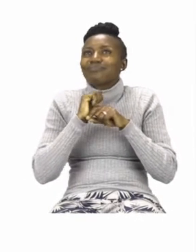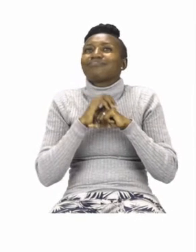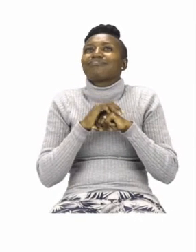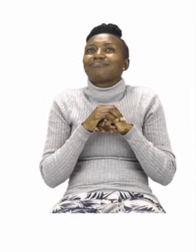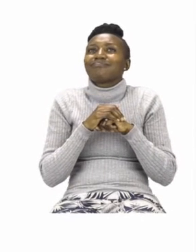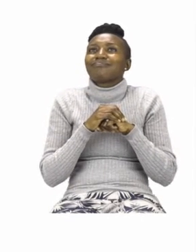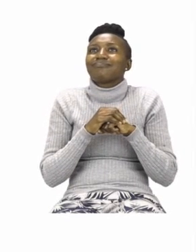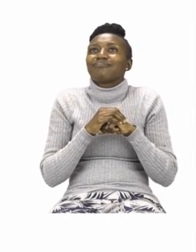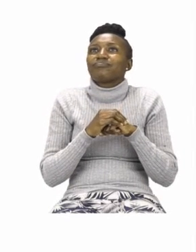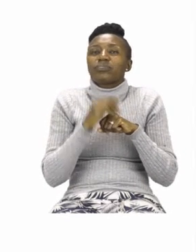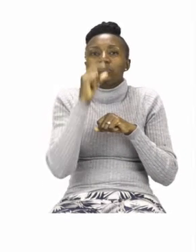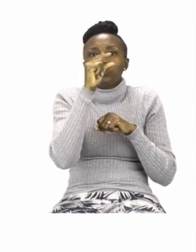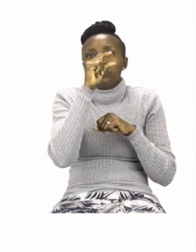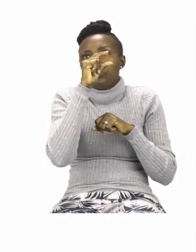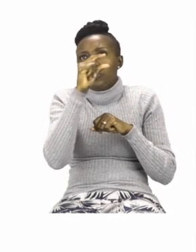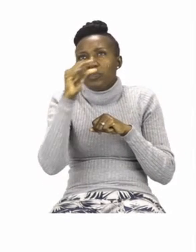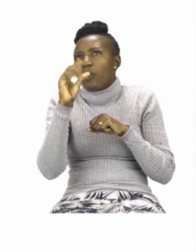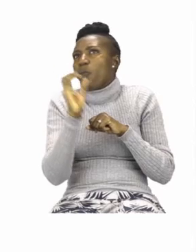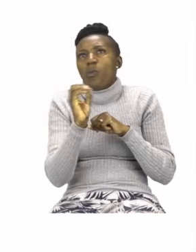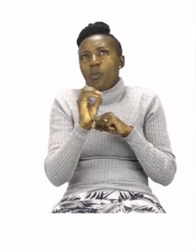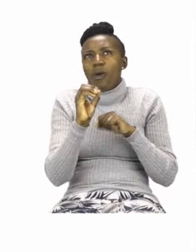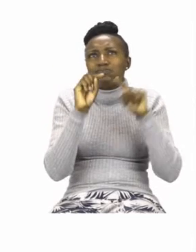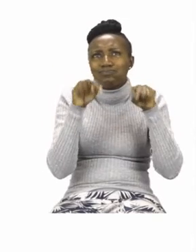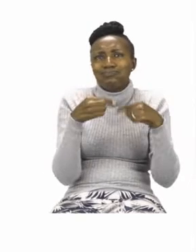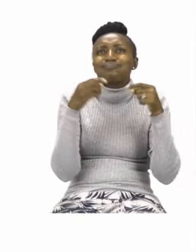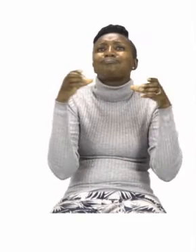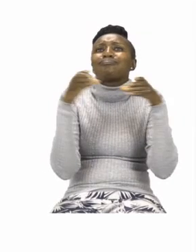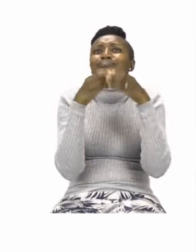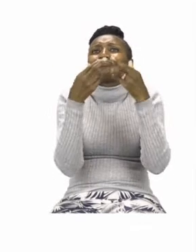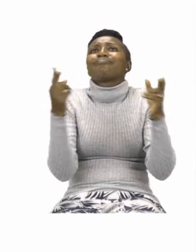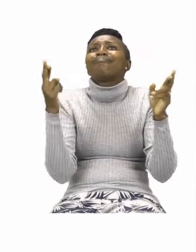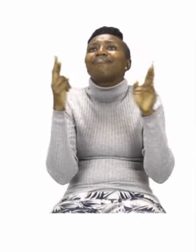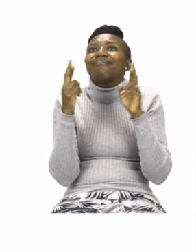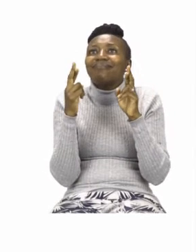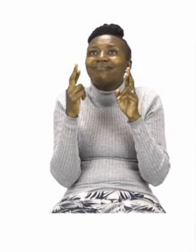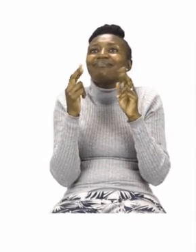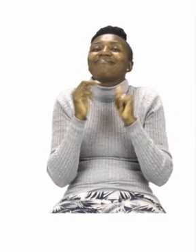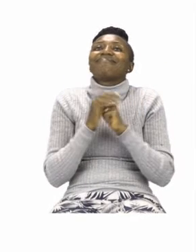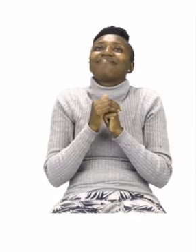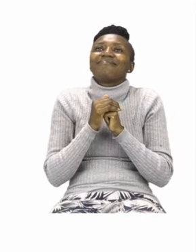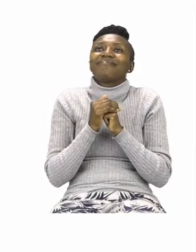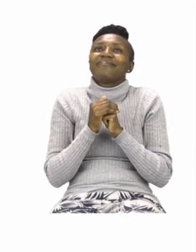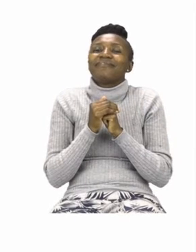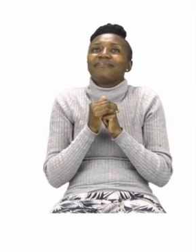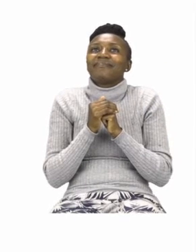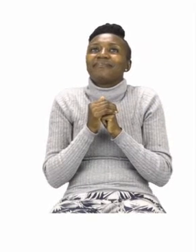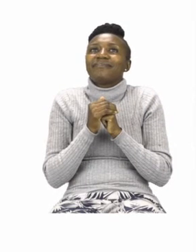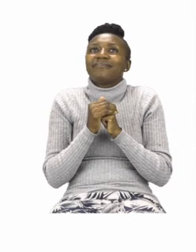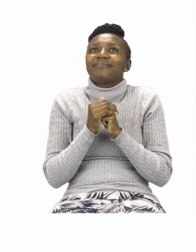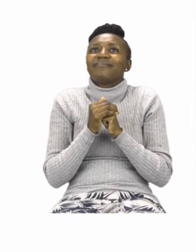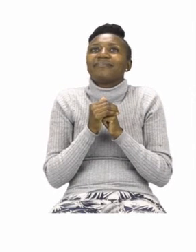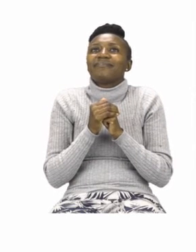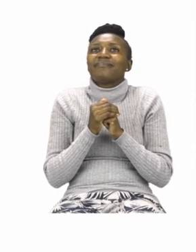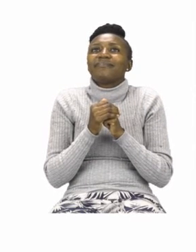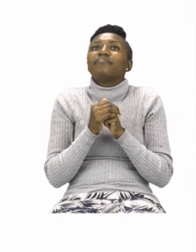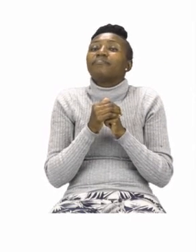words of things that are in the classroom, we are going to be tracing patterns. We have 2